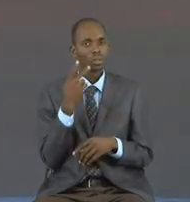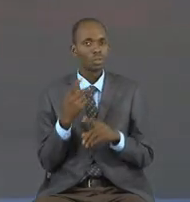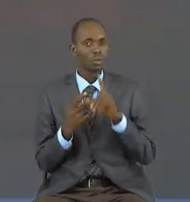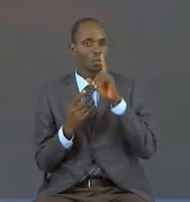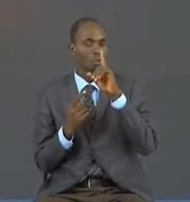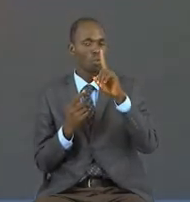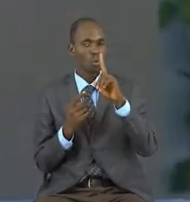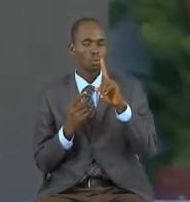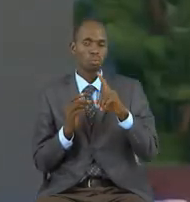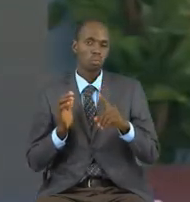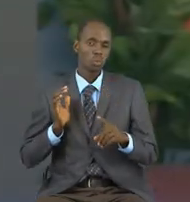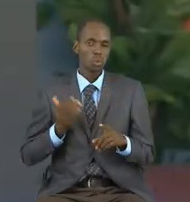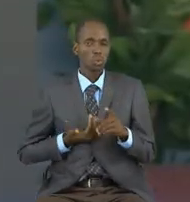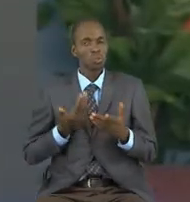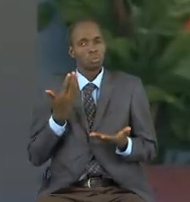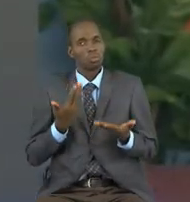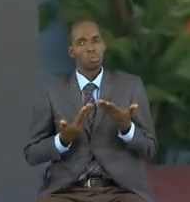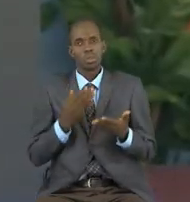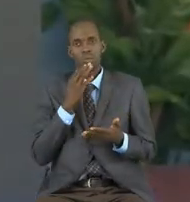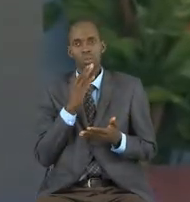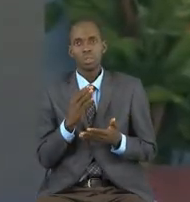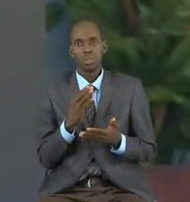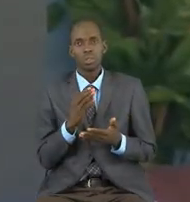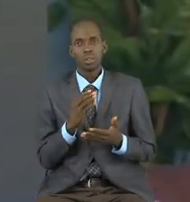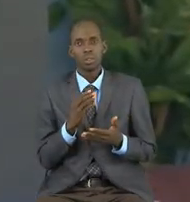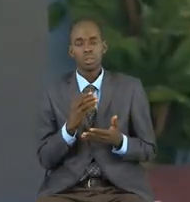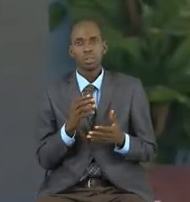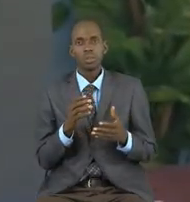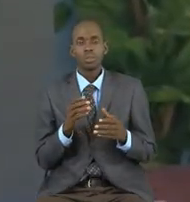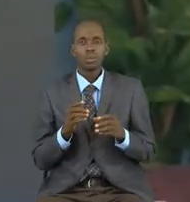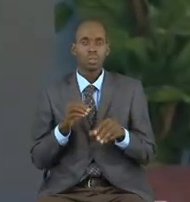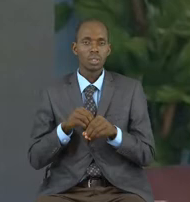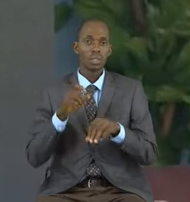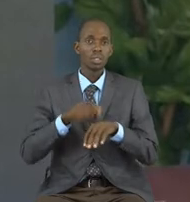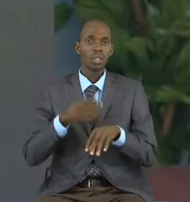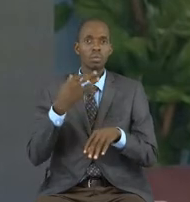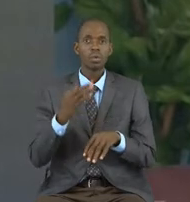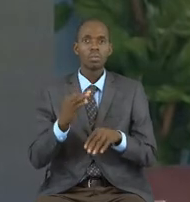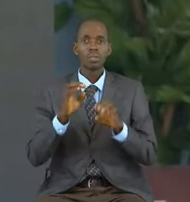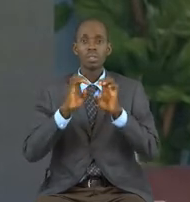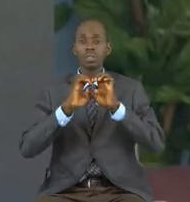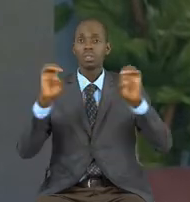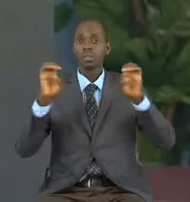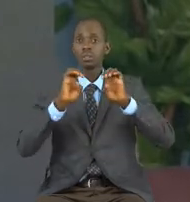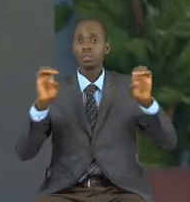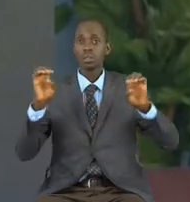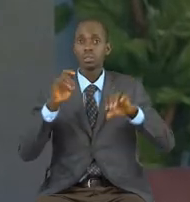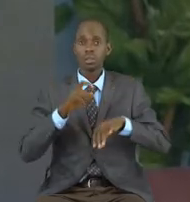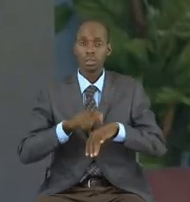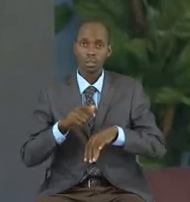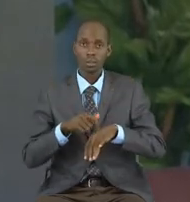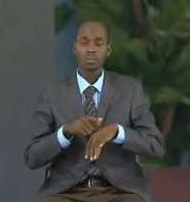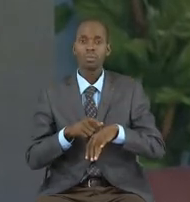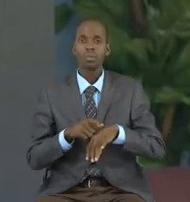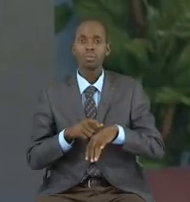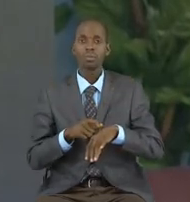perhaps, during Easter period, 10 souls during Easter period.